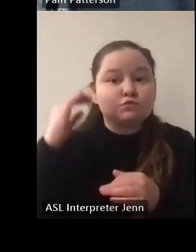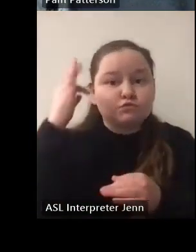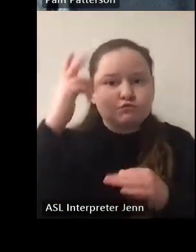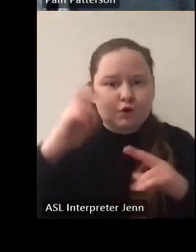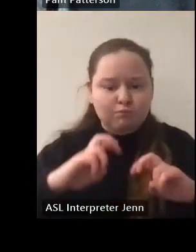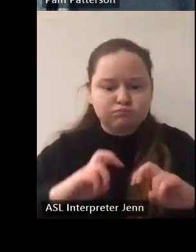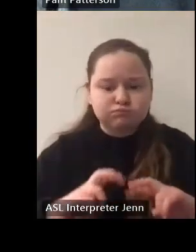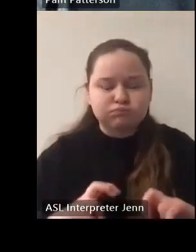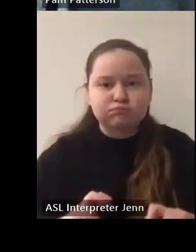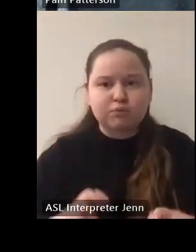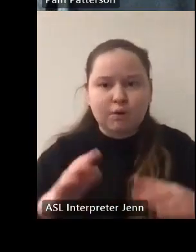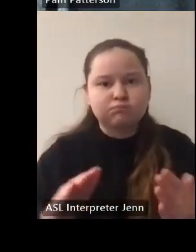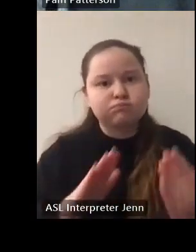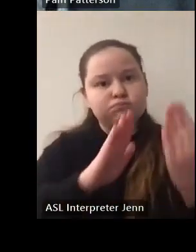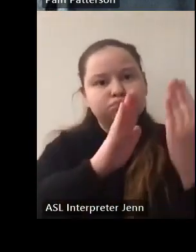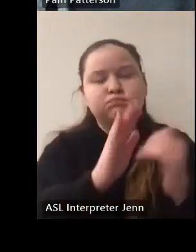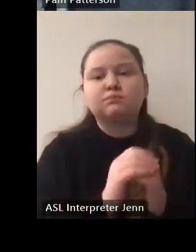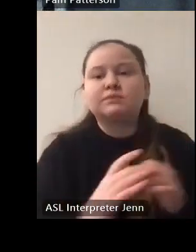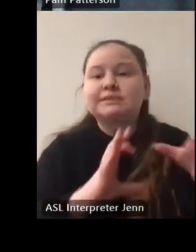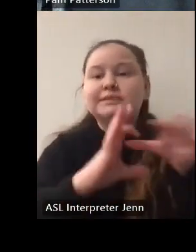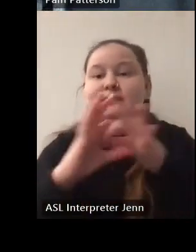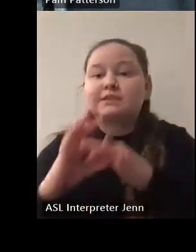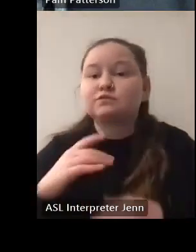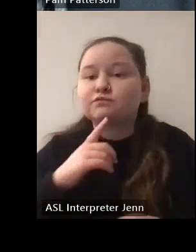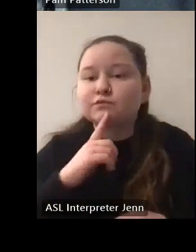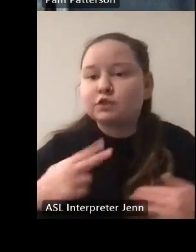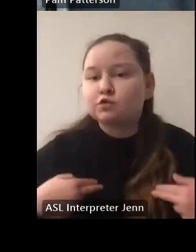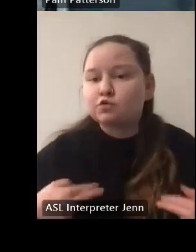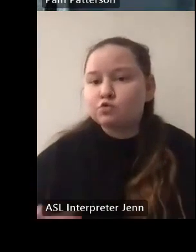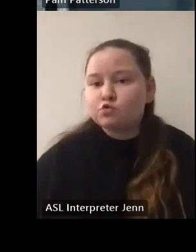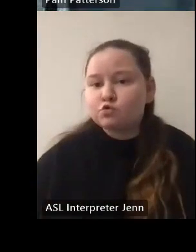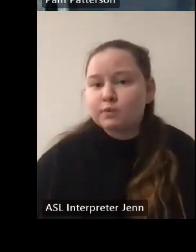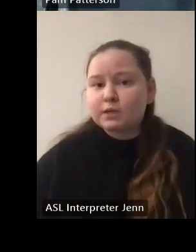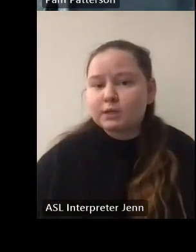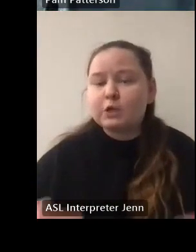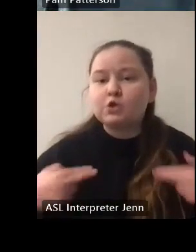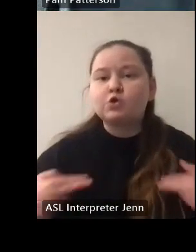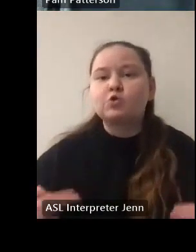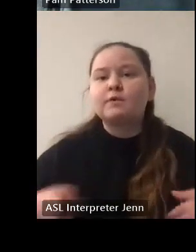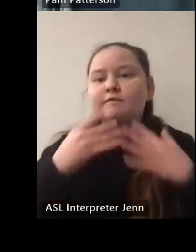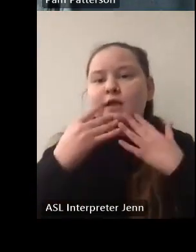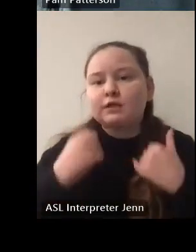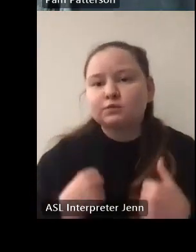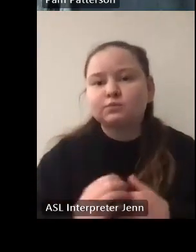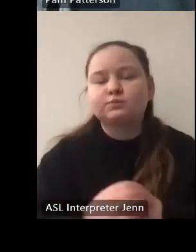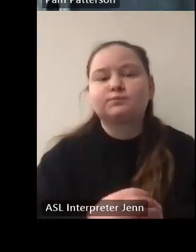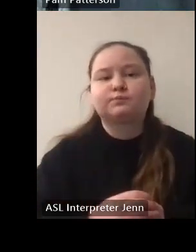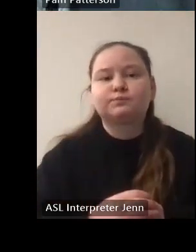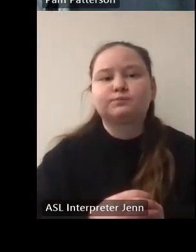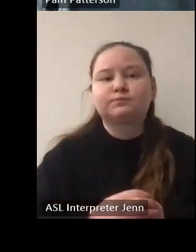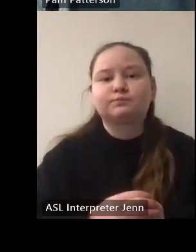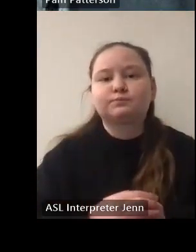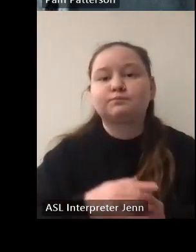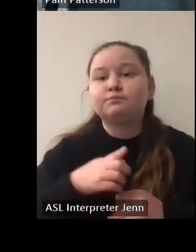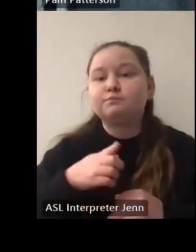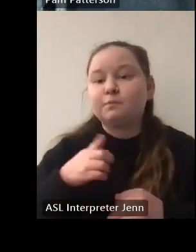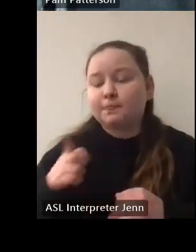an aspect of human variability with intrinsic value. Siebers further